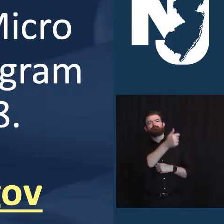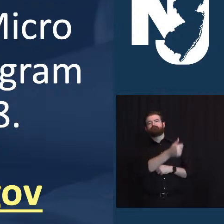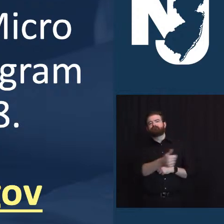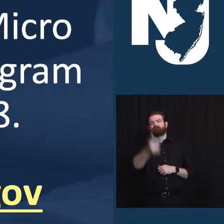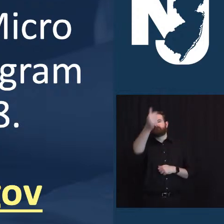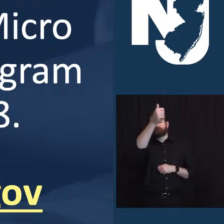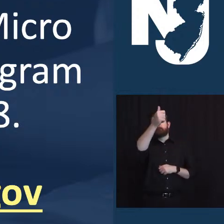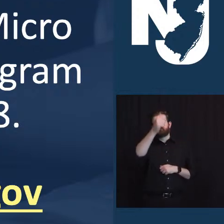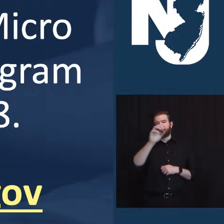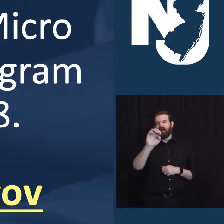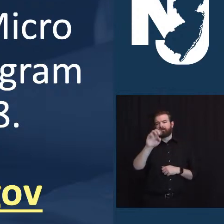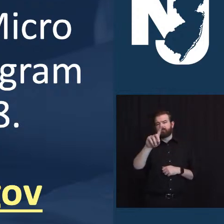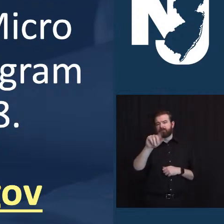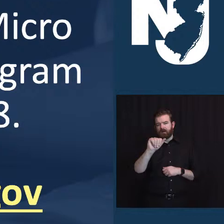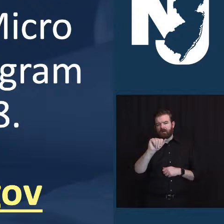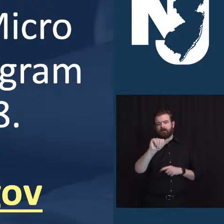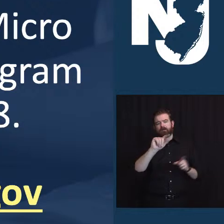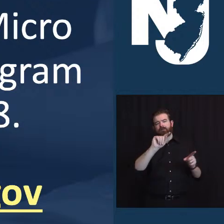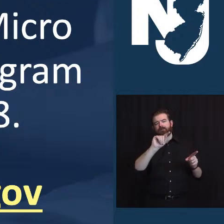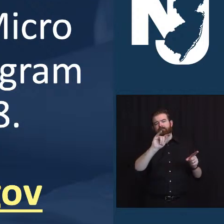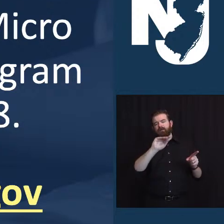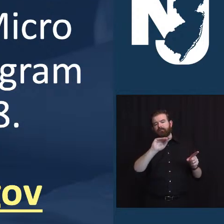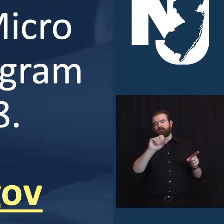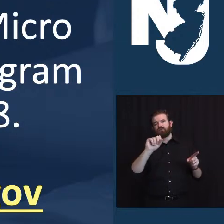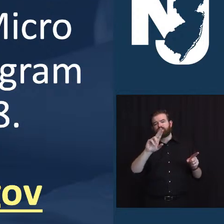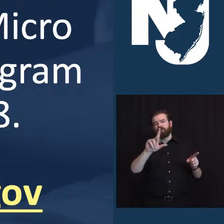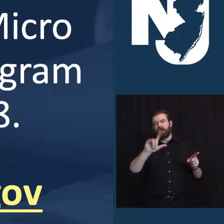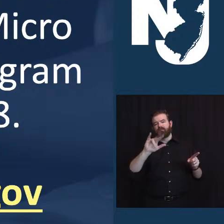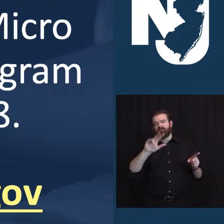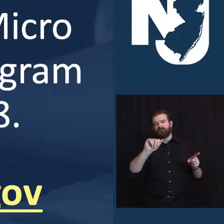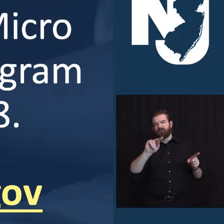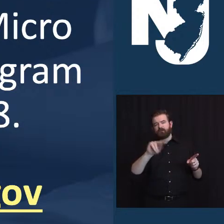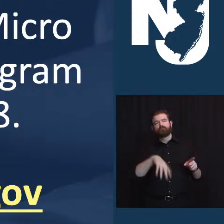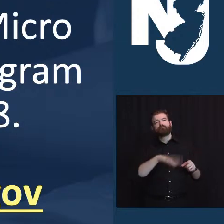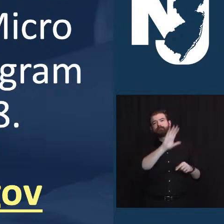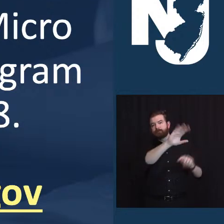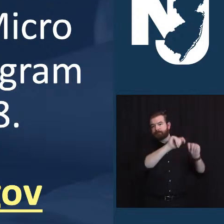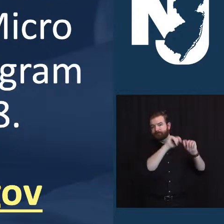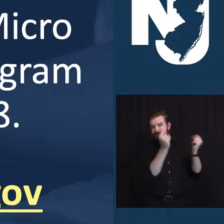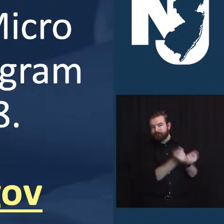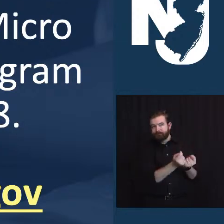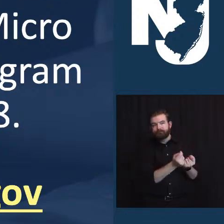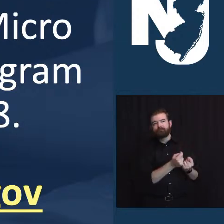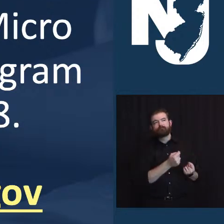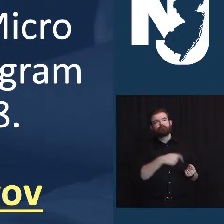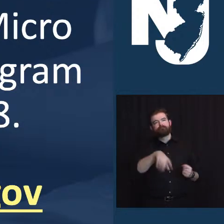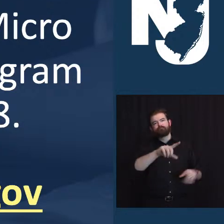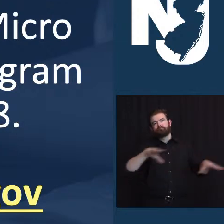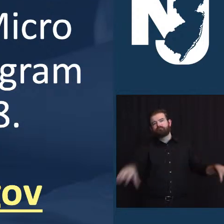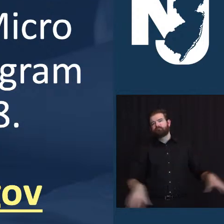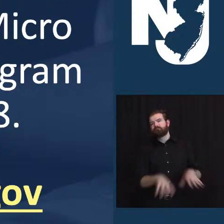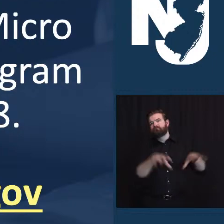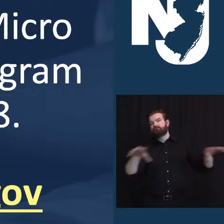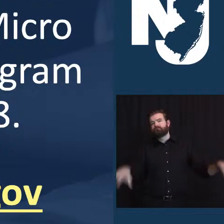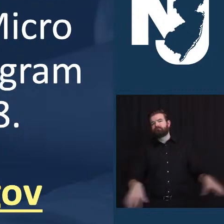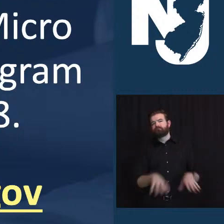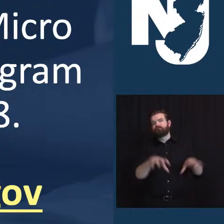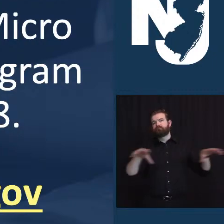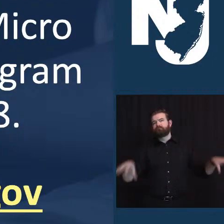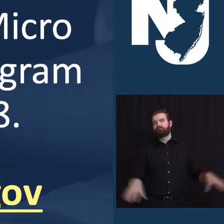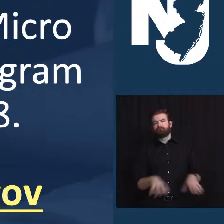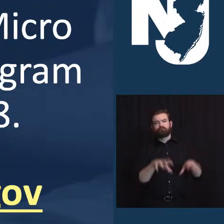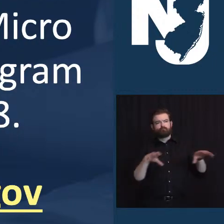Economic Development Authority, Tim Sullivan, and his team and board for all they have done over the past months to make this program a